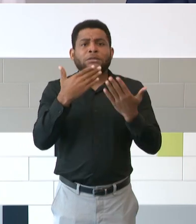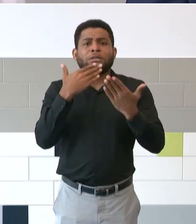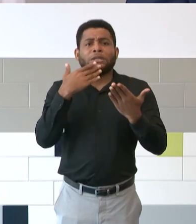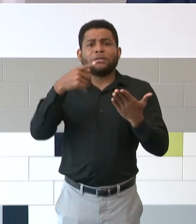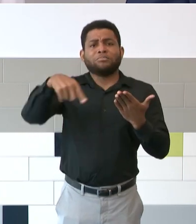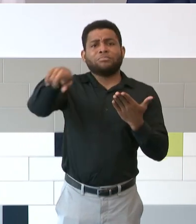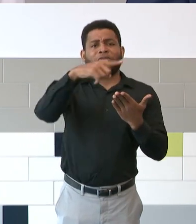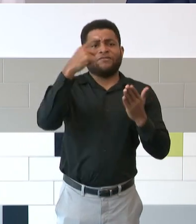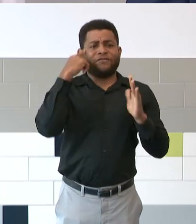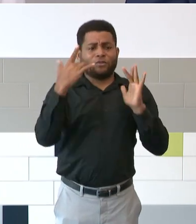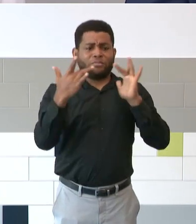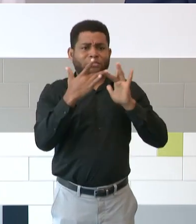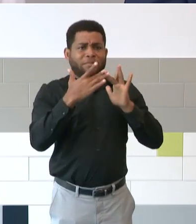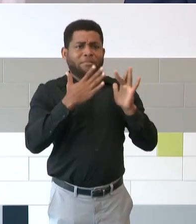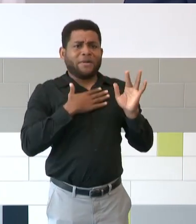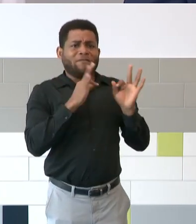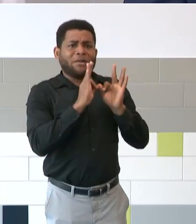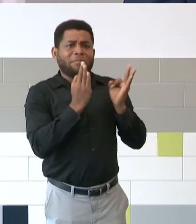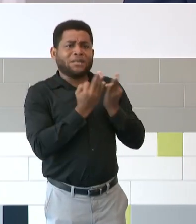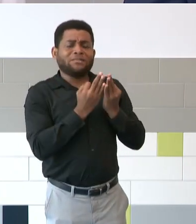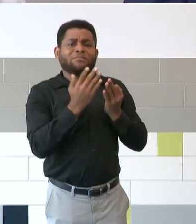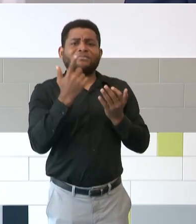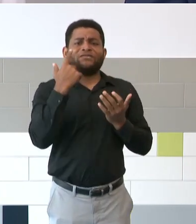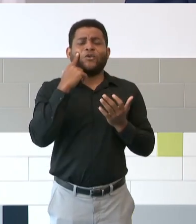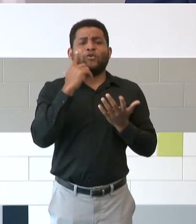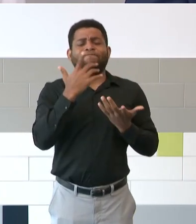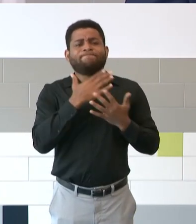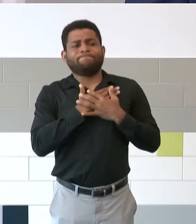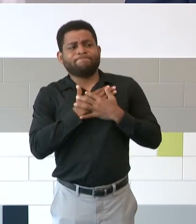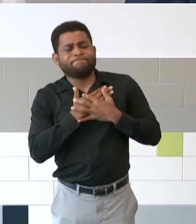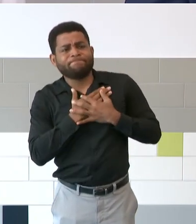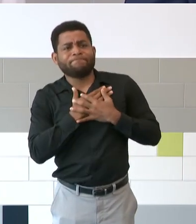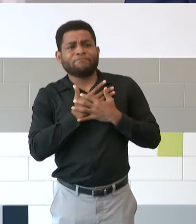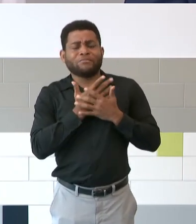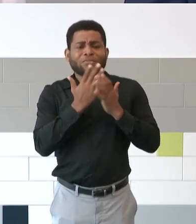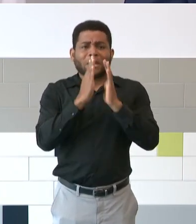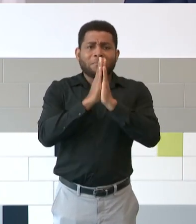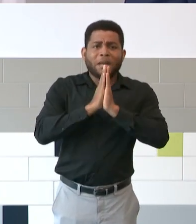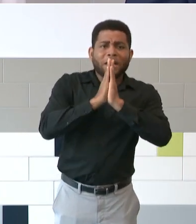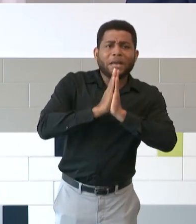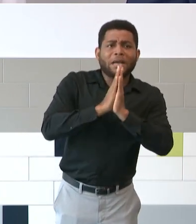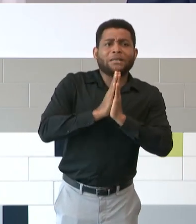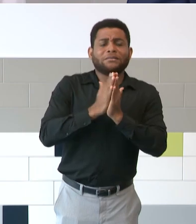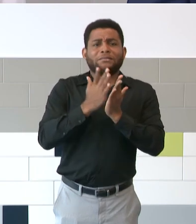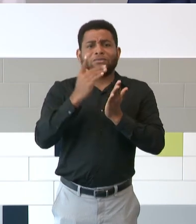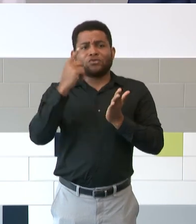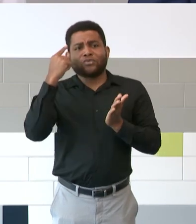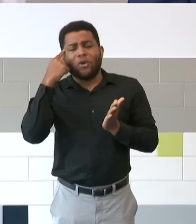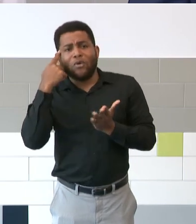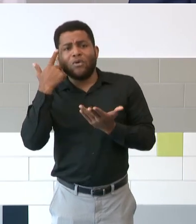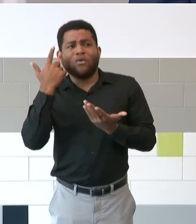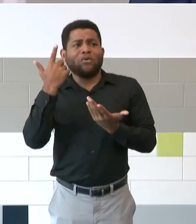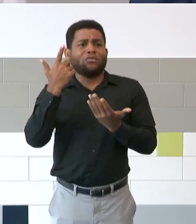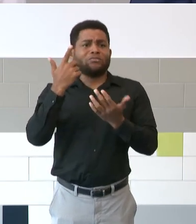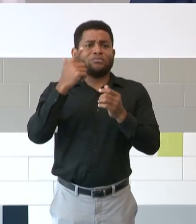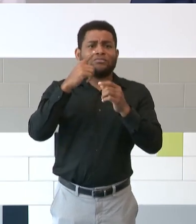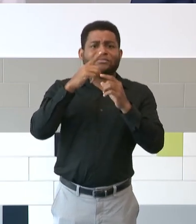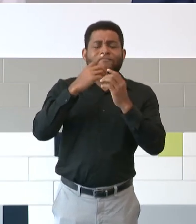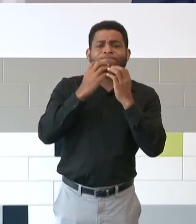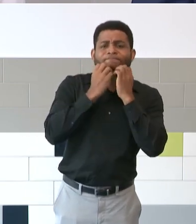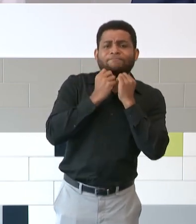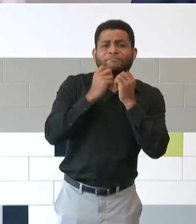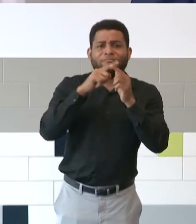family with your well wishes, kindness, and prayers. It has meant a lot to our family. Any